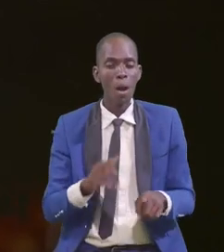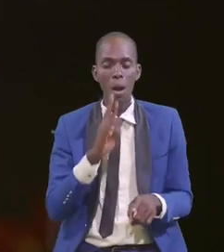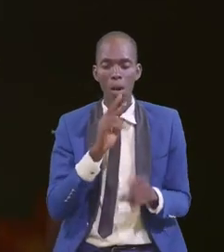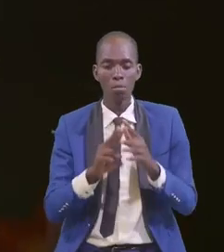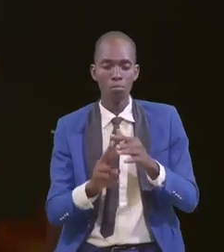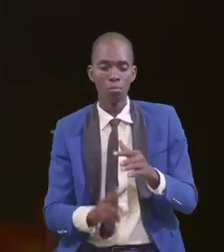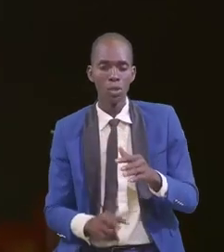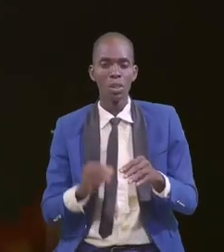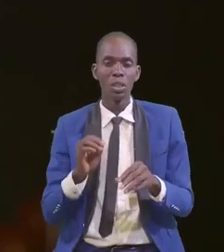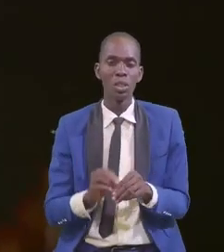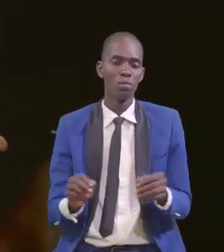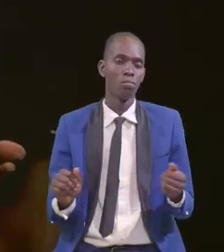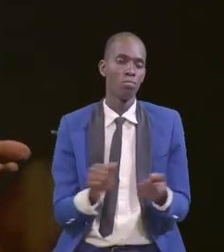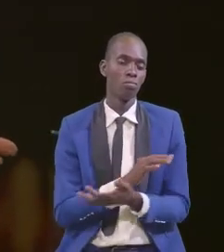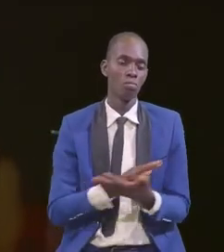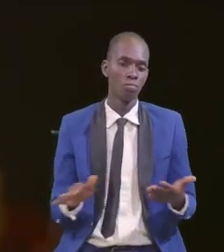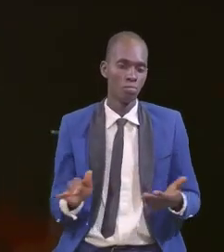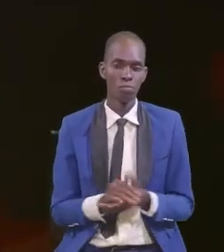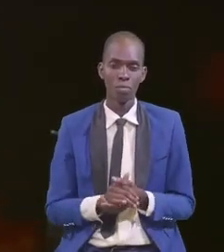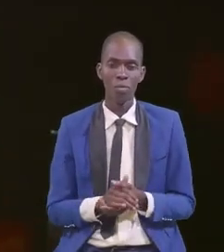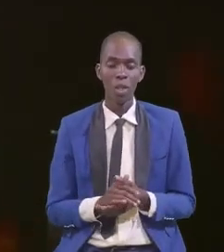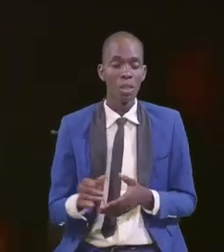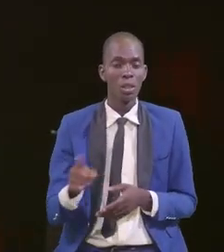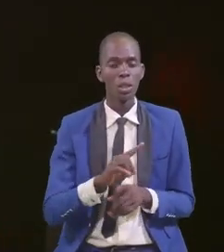perdition. They've gone so far,